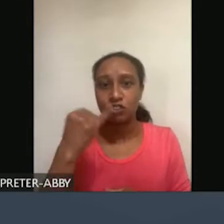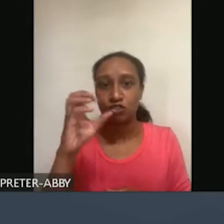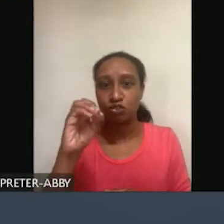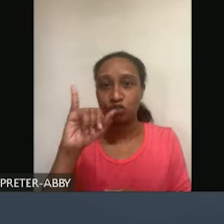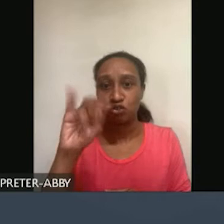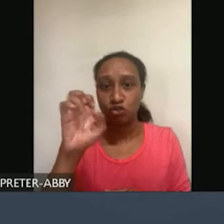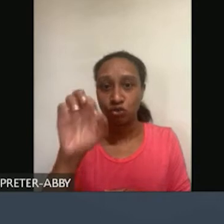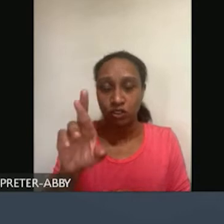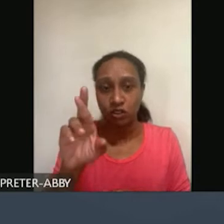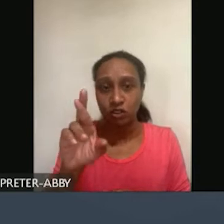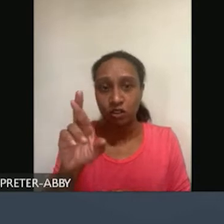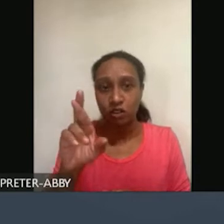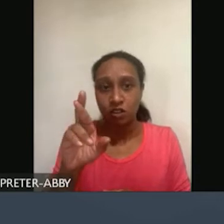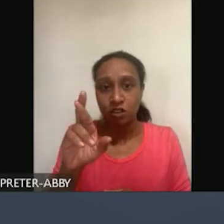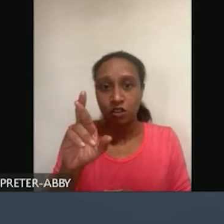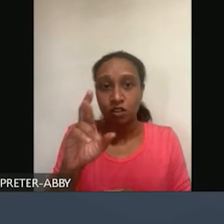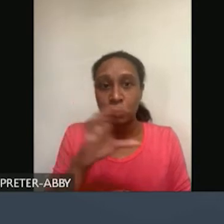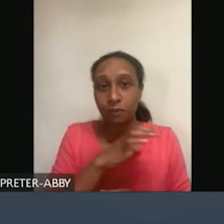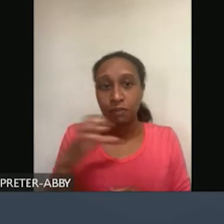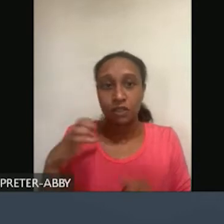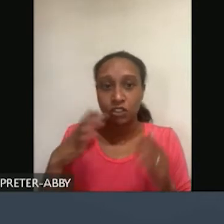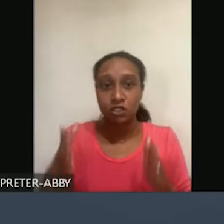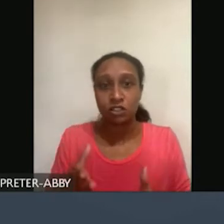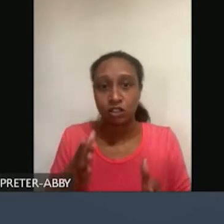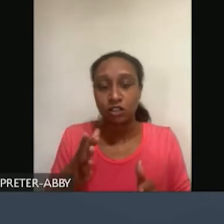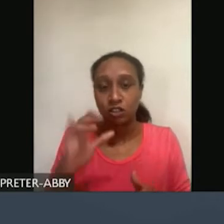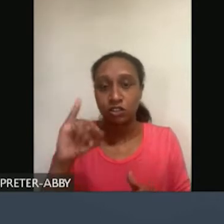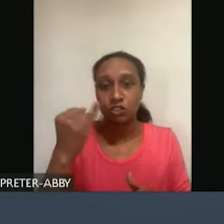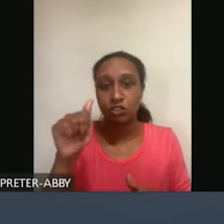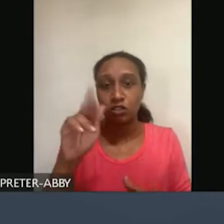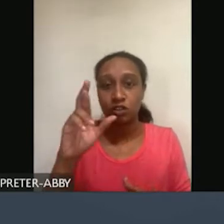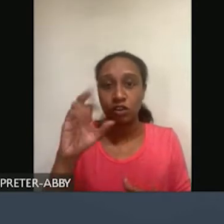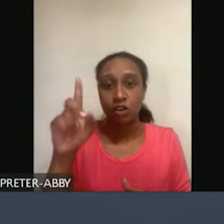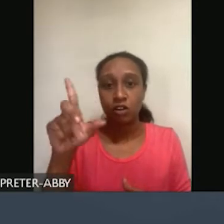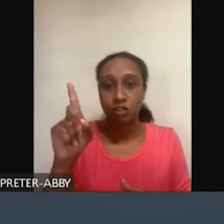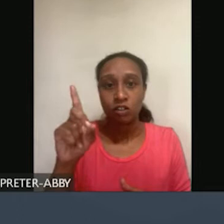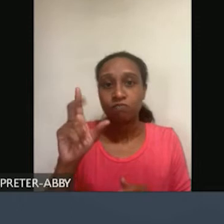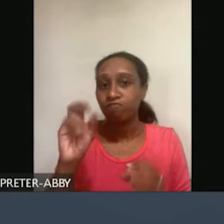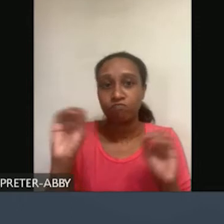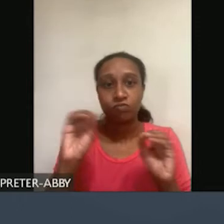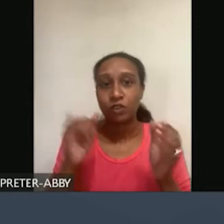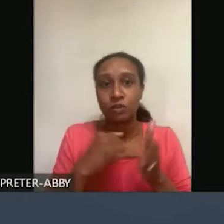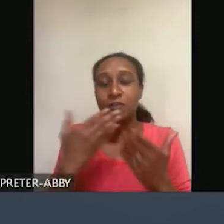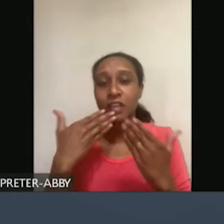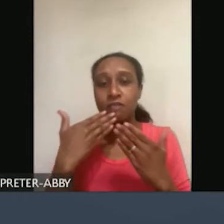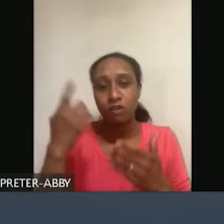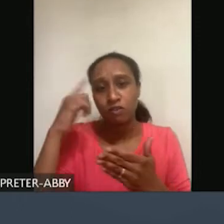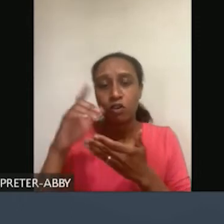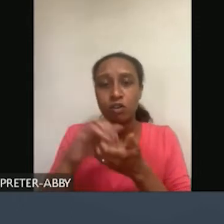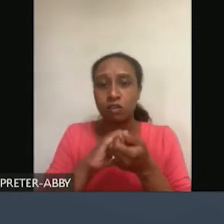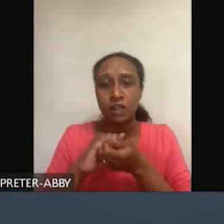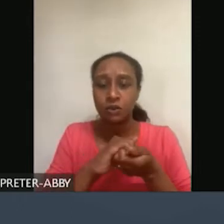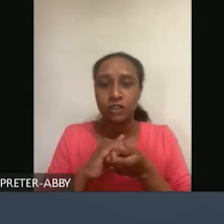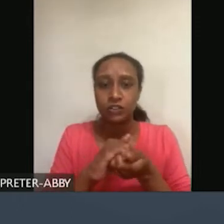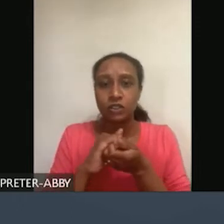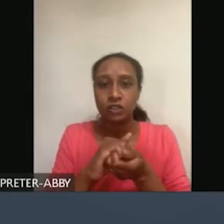Thank you. Commissioner Giraldo? The question is just thankful for the collaboration. Yes. Is there